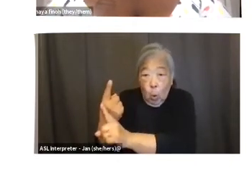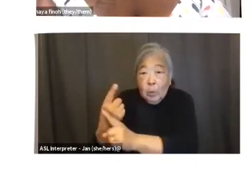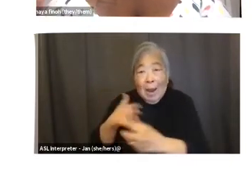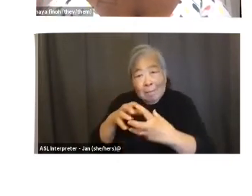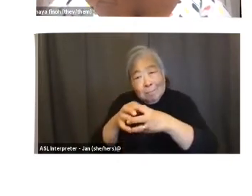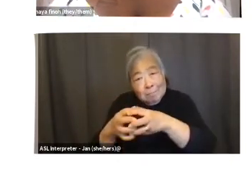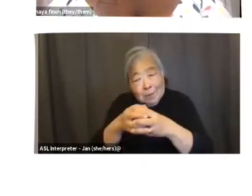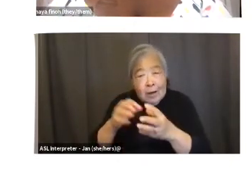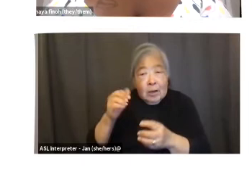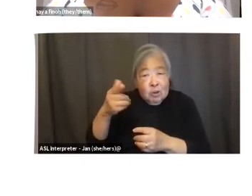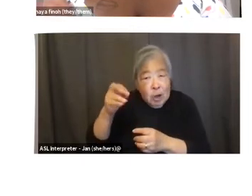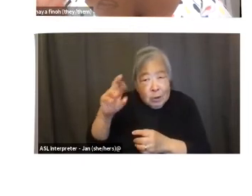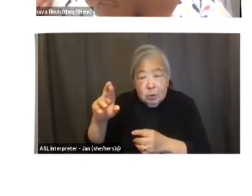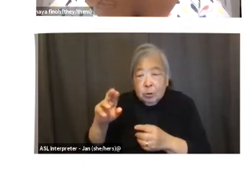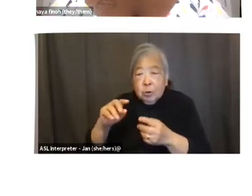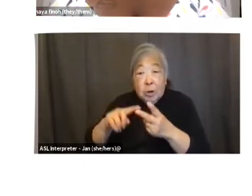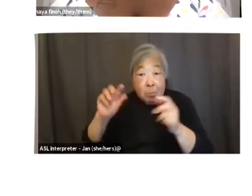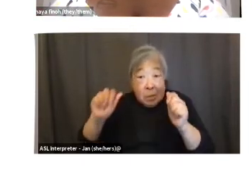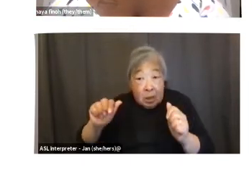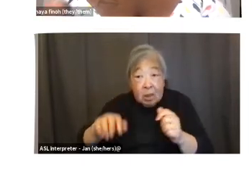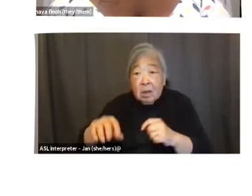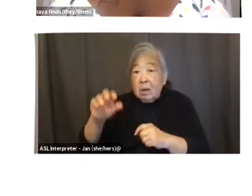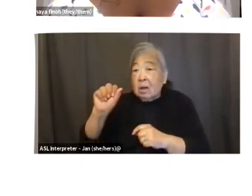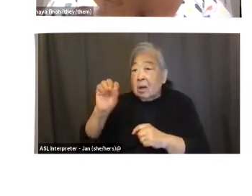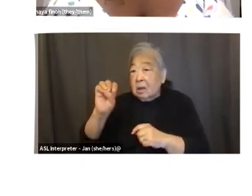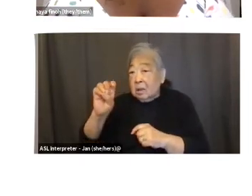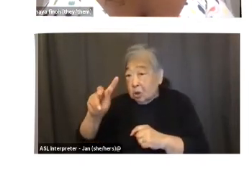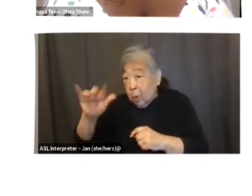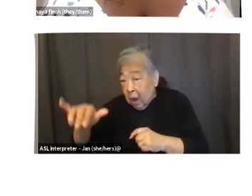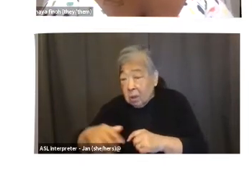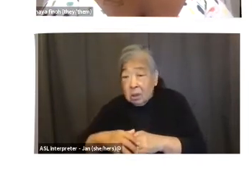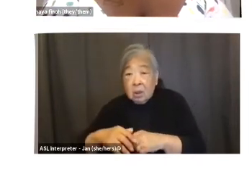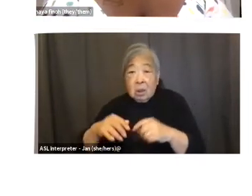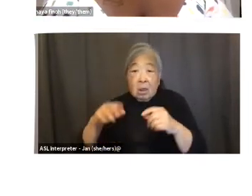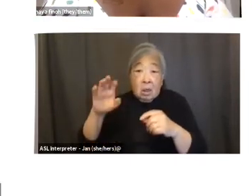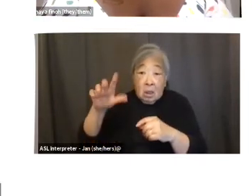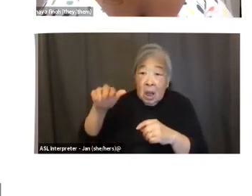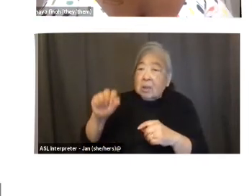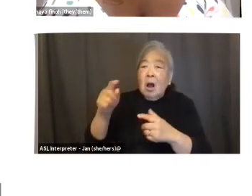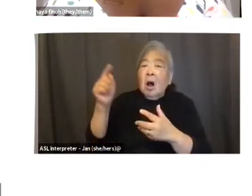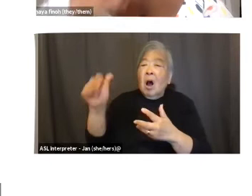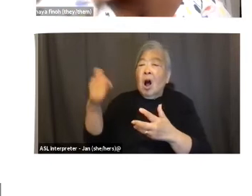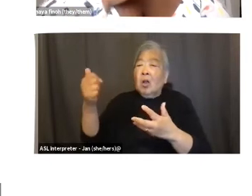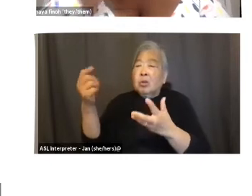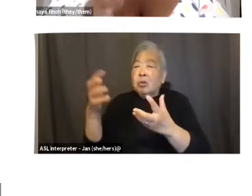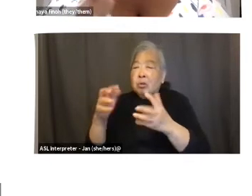gender, ability, sexuality, class, and other factors. So also, this is